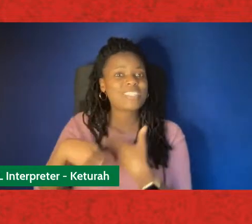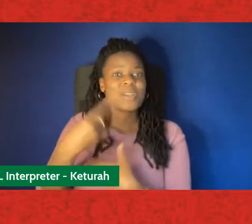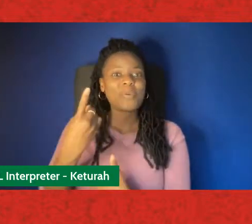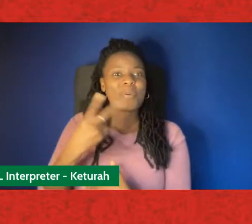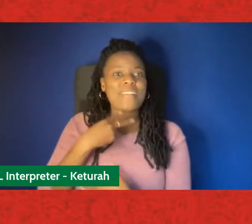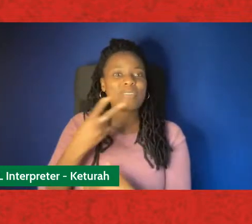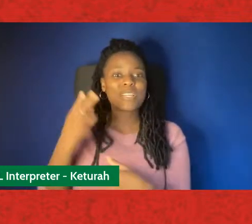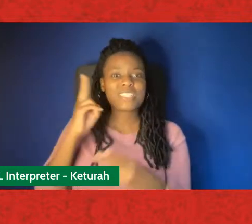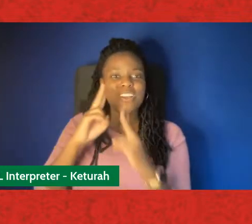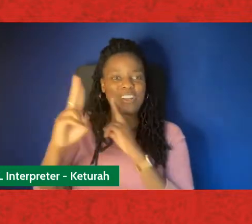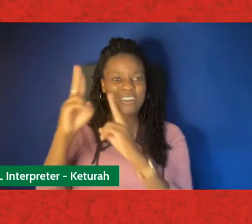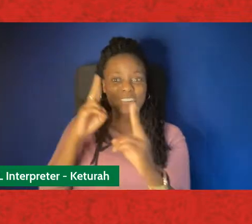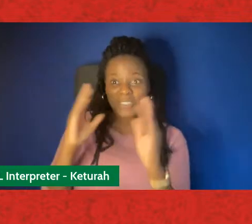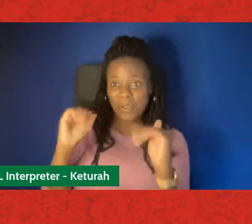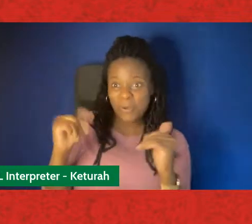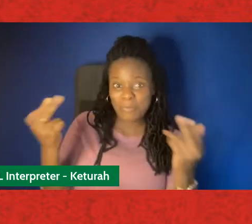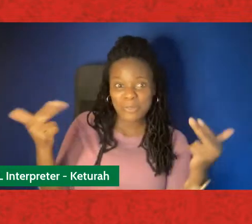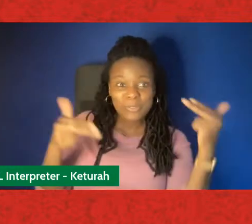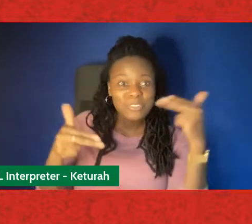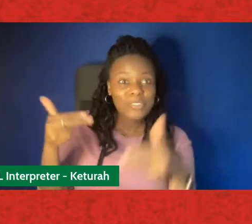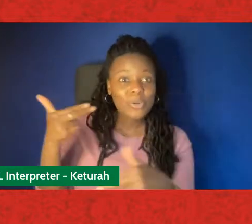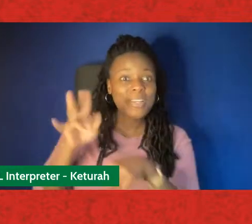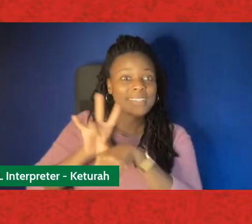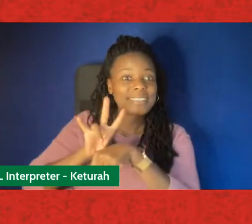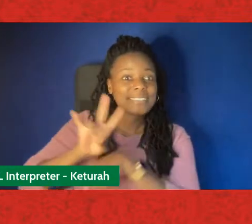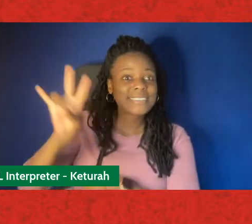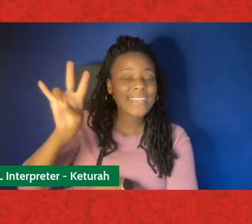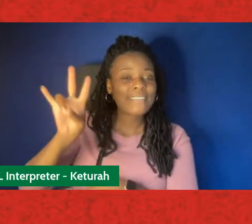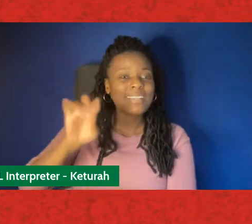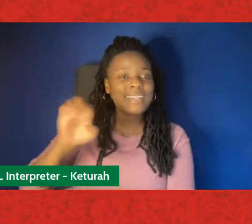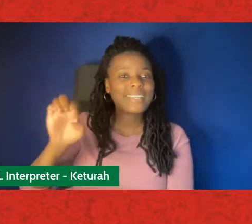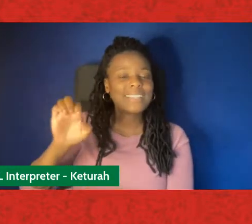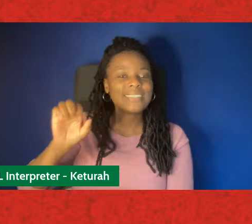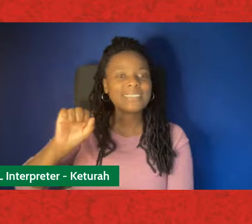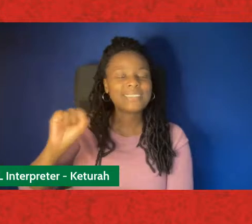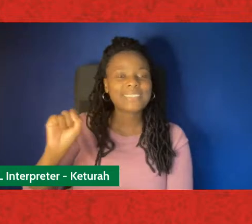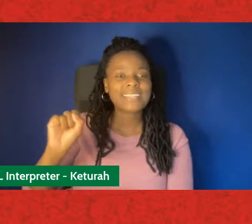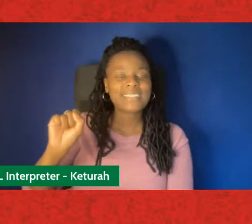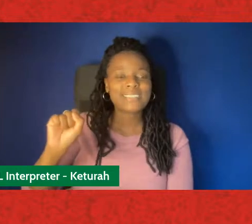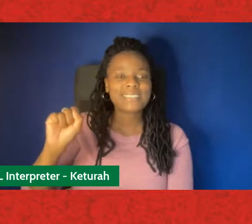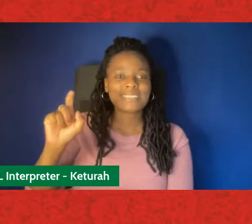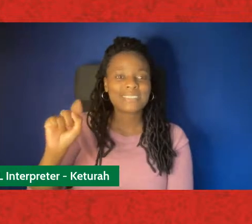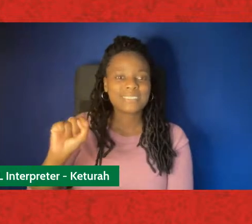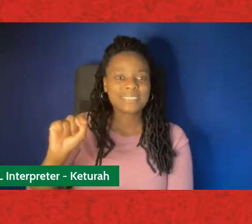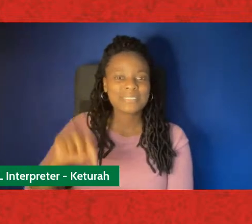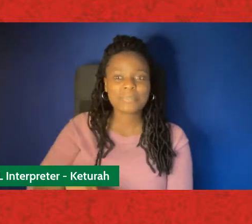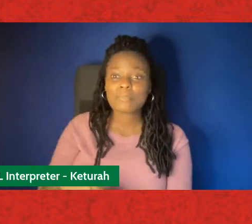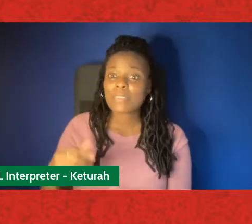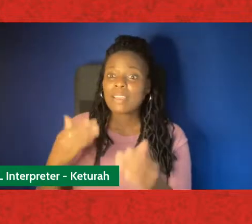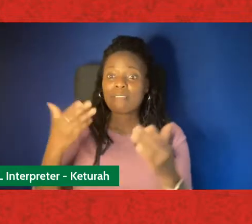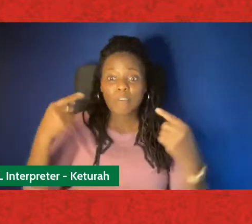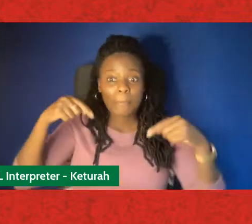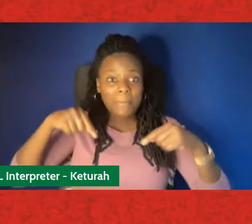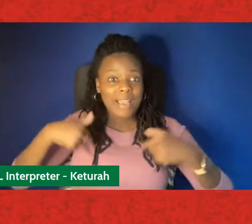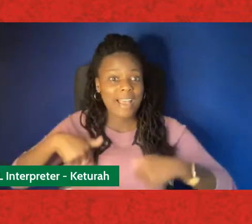you then at 7 o'clock Eastern Standard Time. For all of us here at Project One Voice, have a wonderful